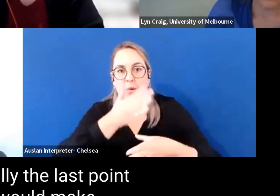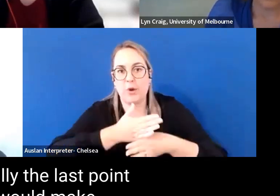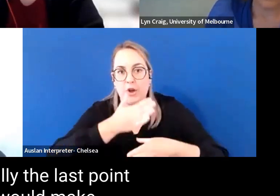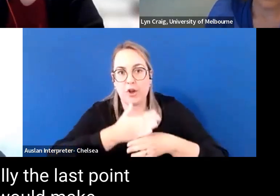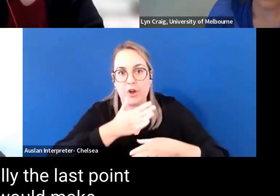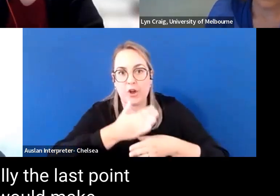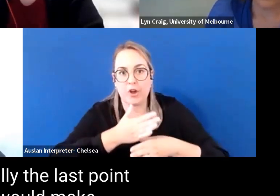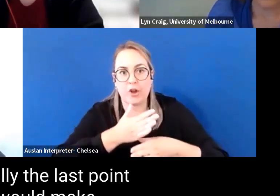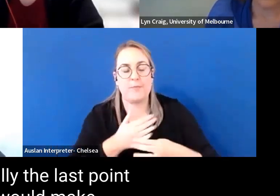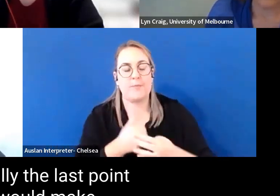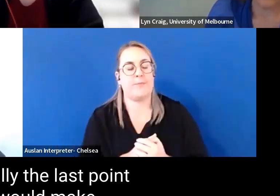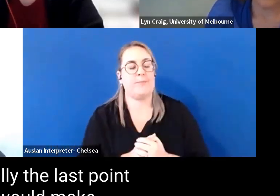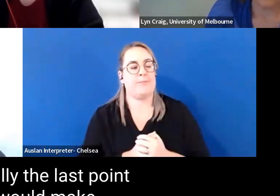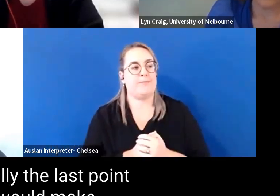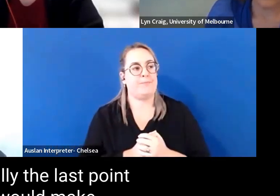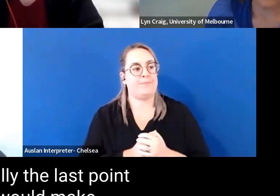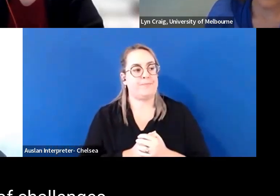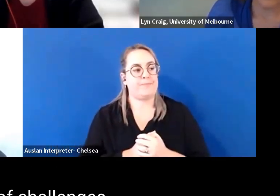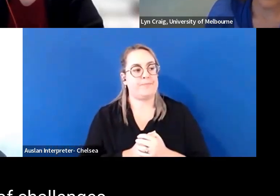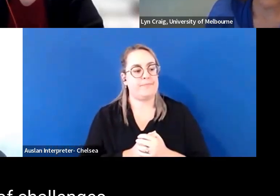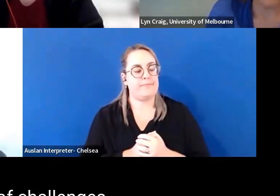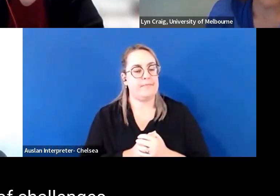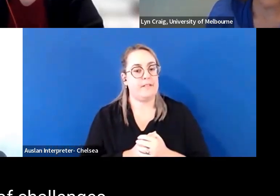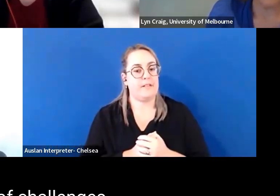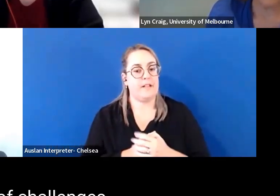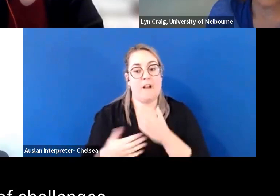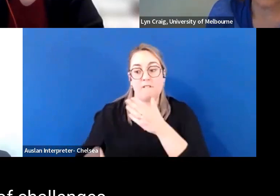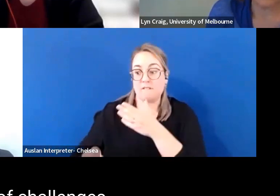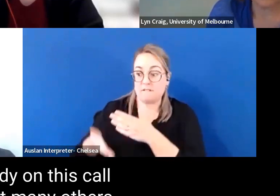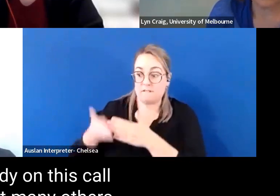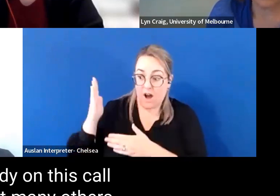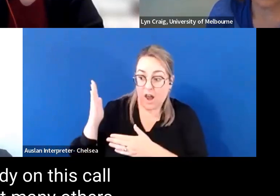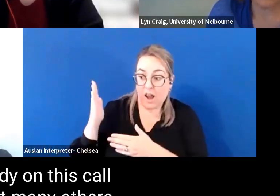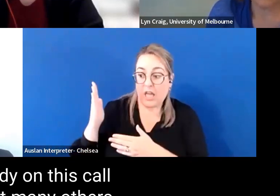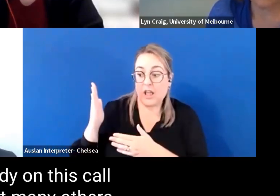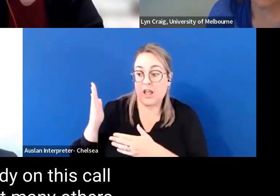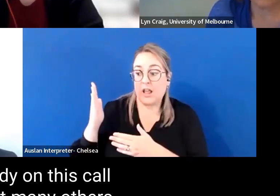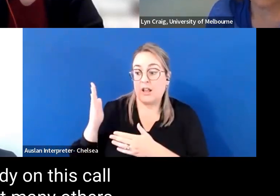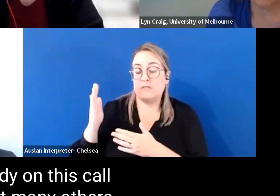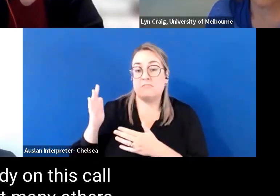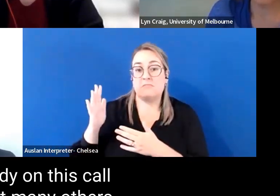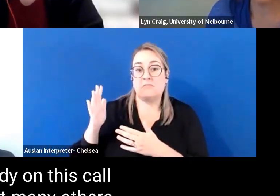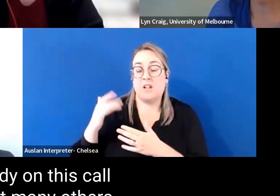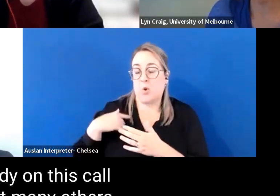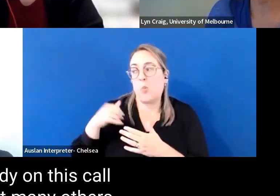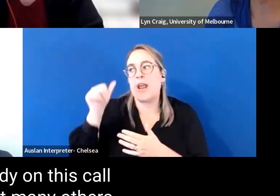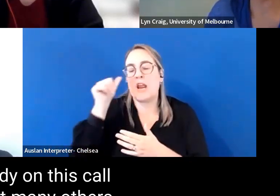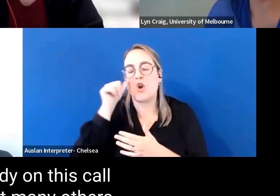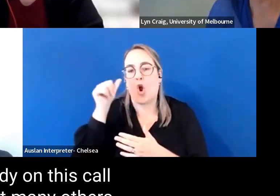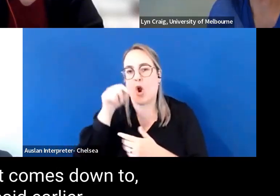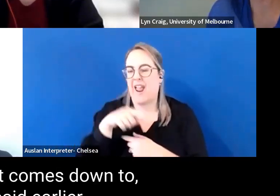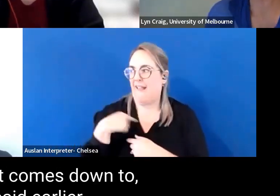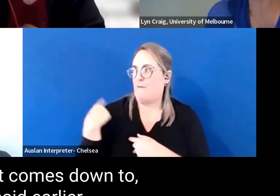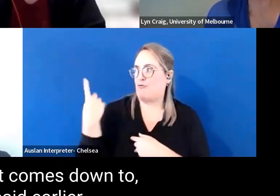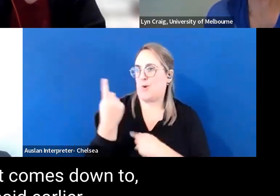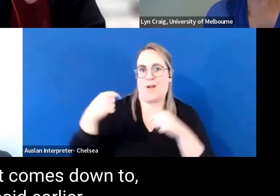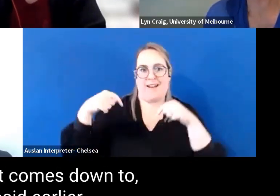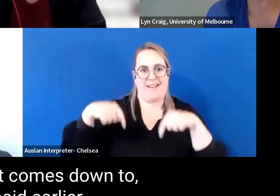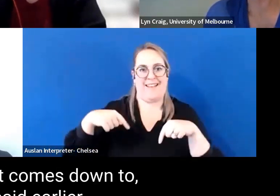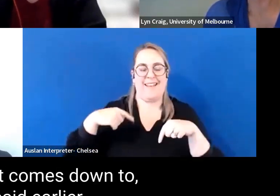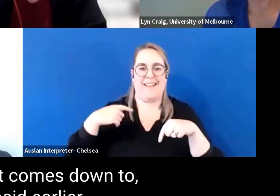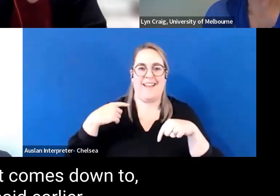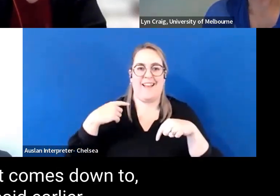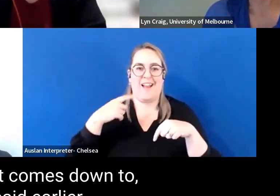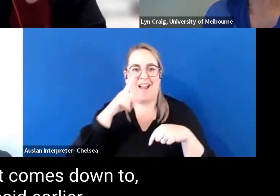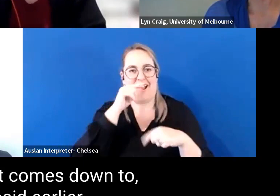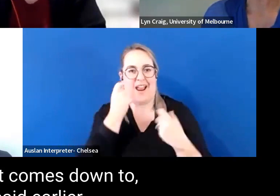I think finally the last point that I would make in terms of challenges of you know, everybody on this call would list many others, but I think it